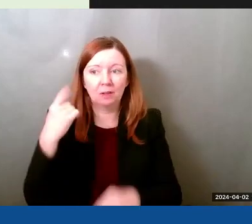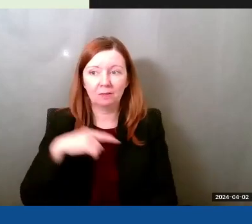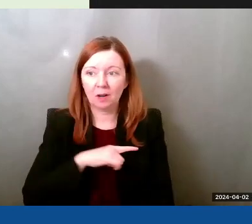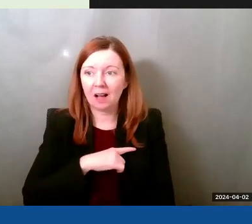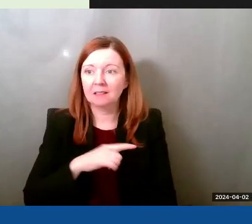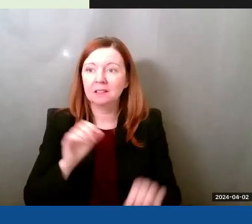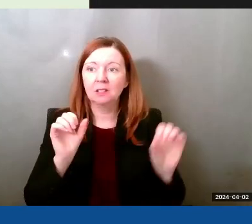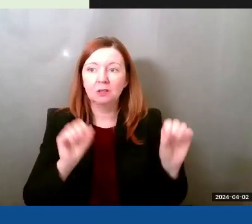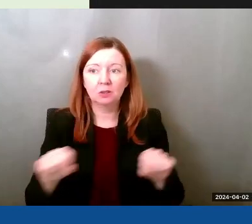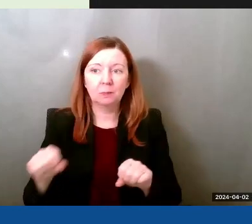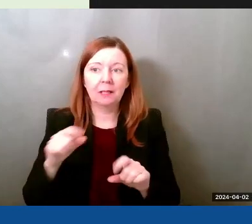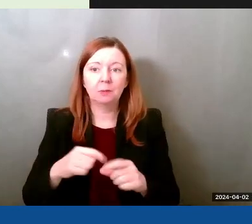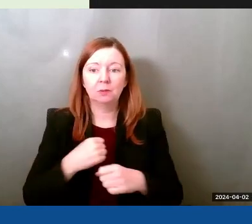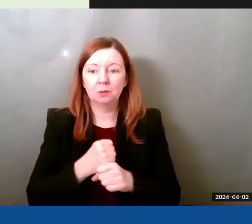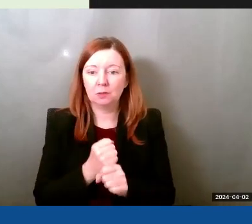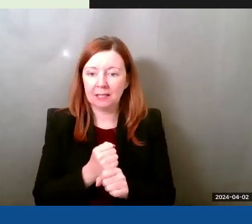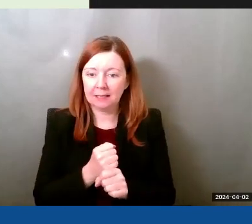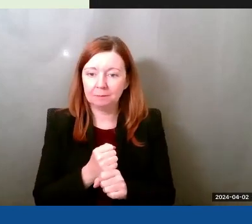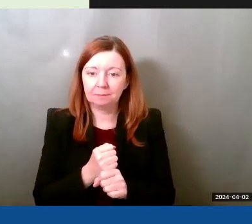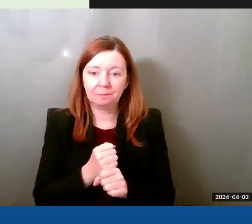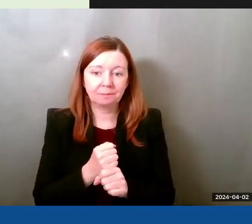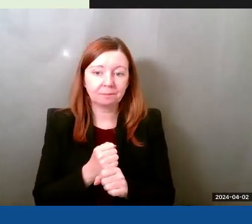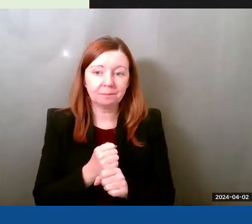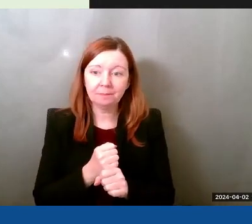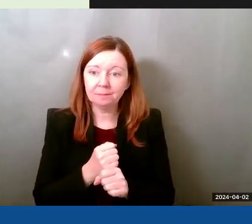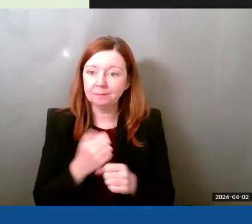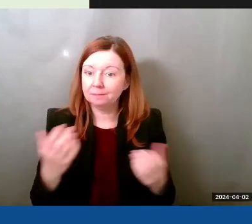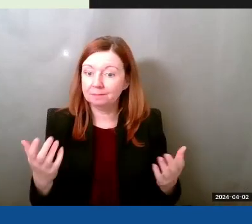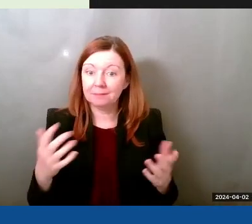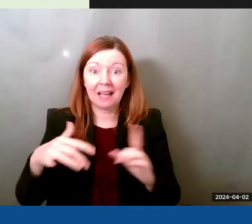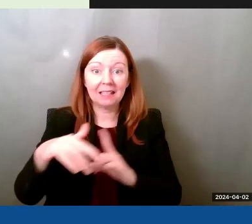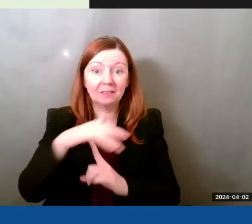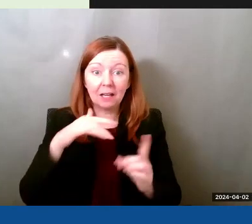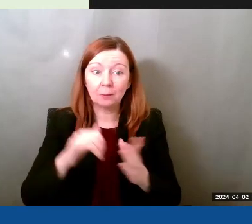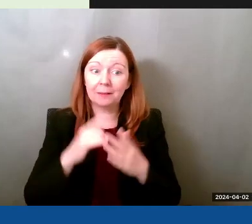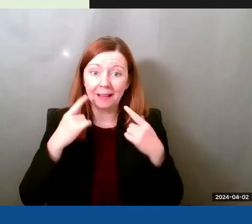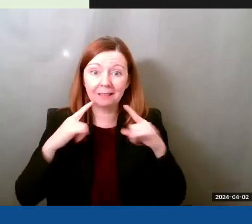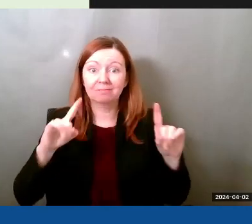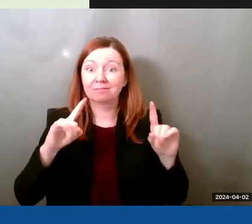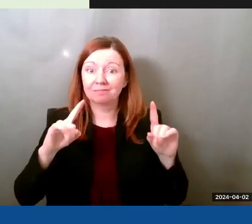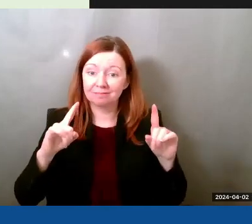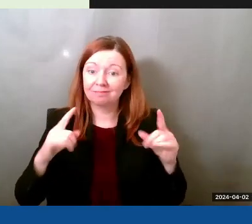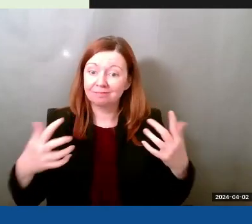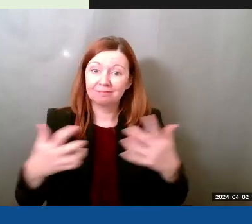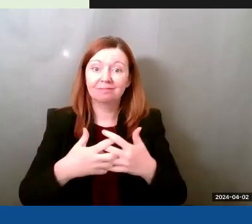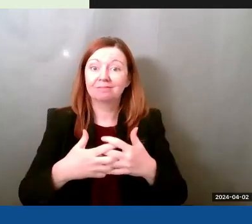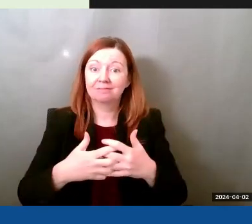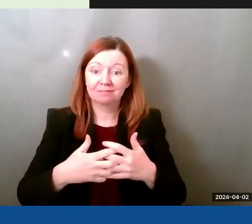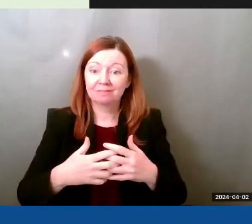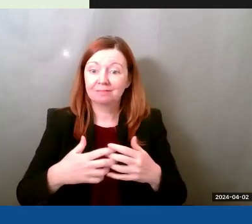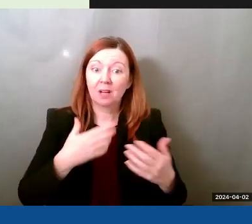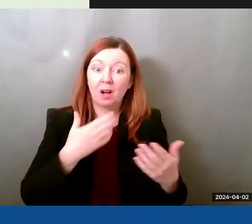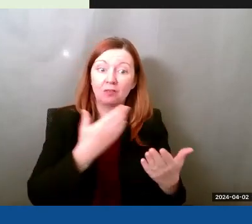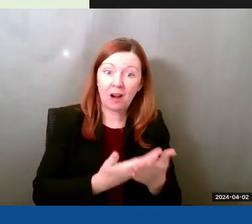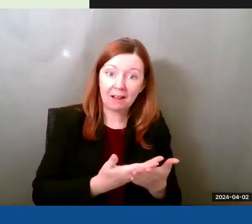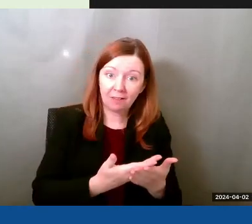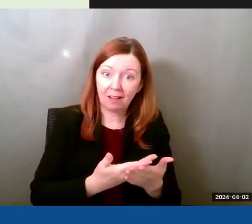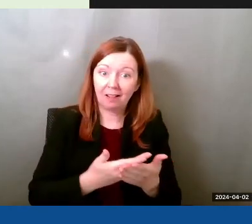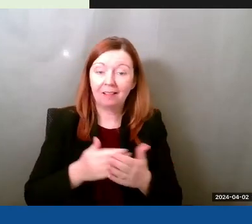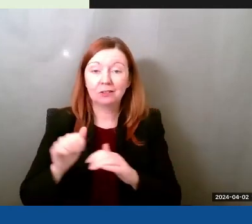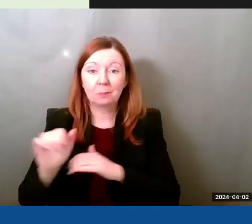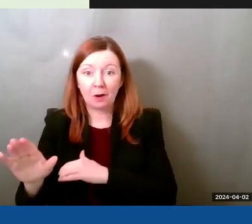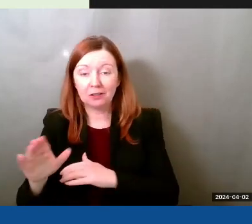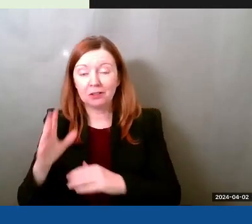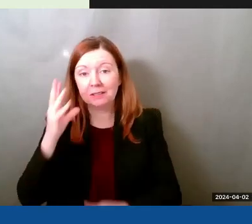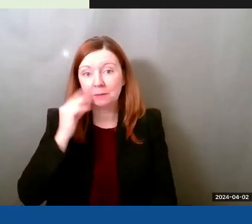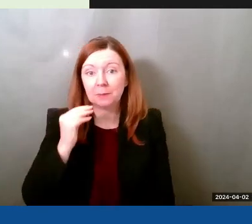to be able to create an environment that works from a arrival departure